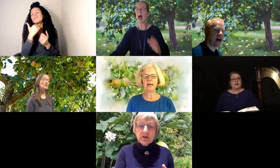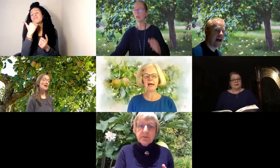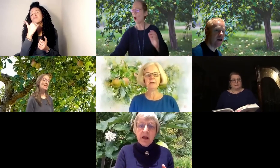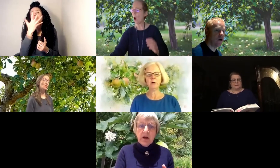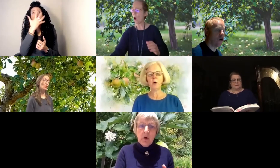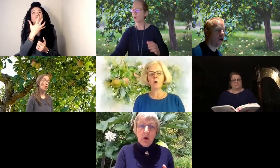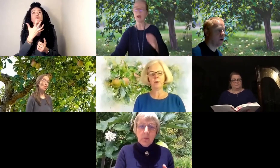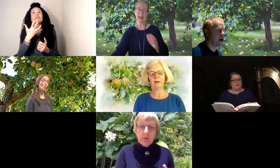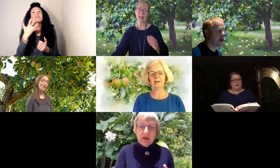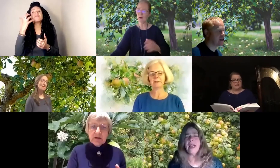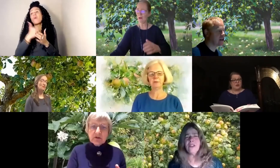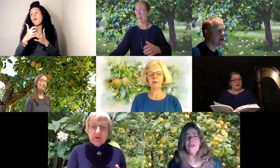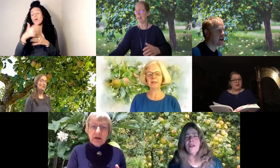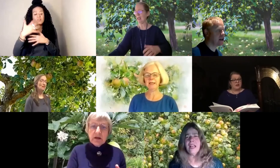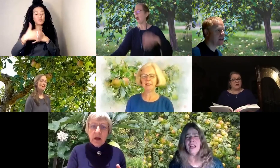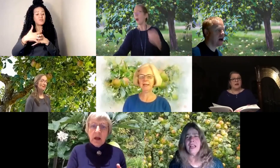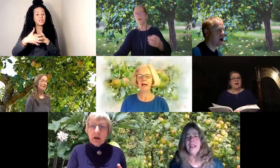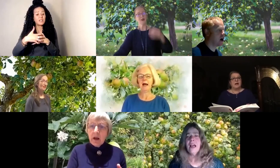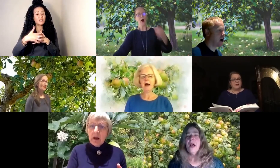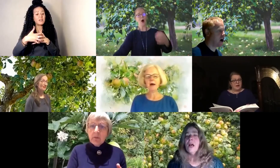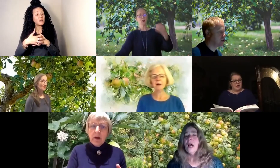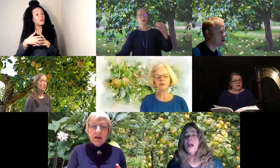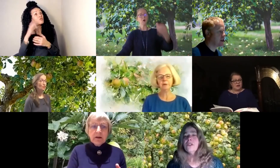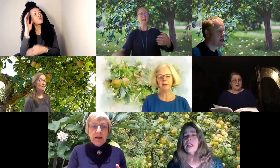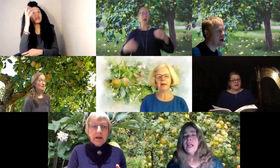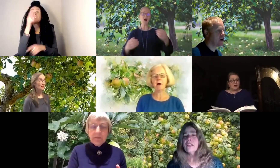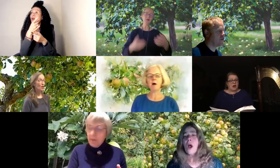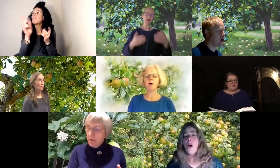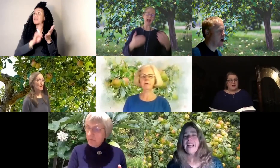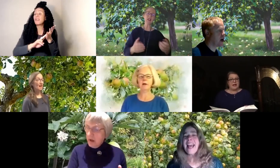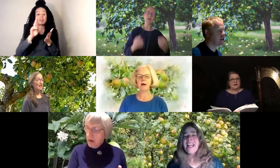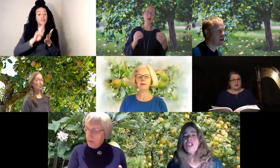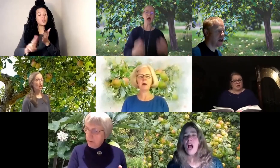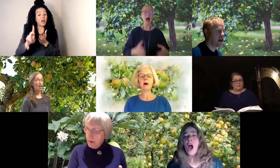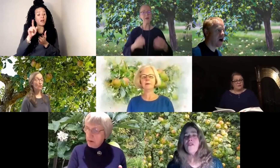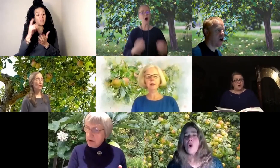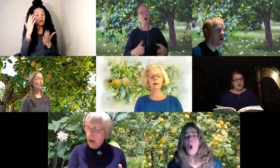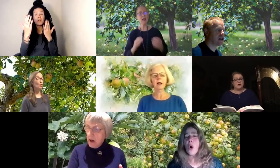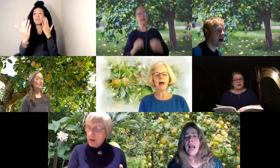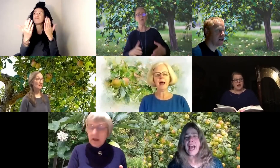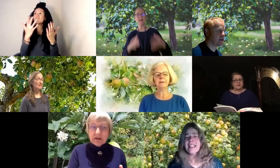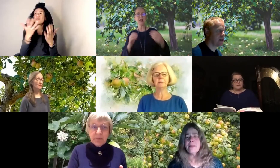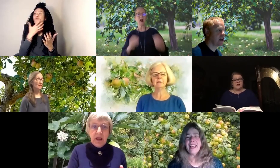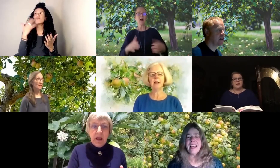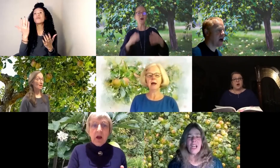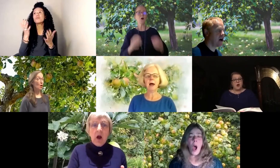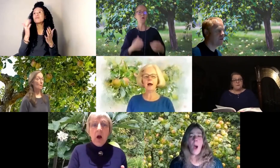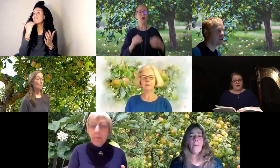fruit and always green. The trees of age are fruitless,